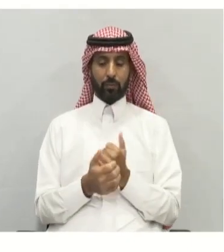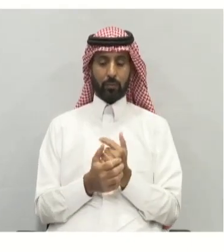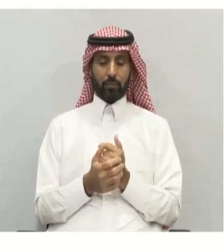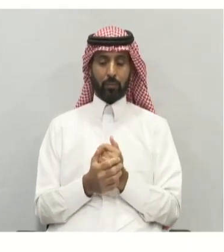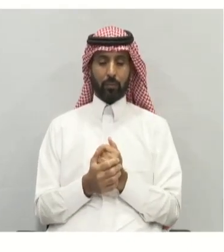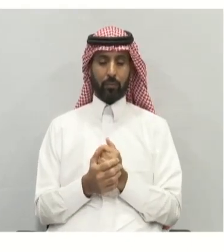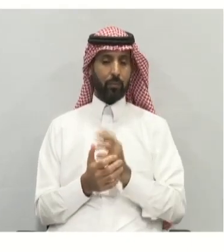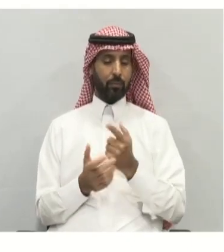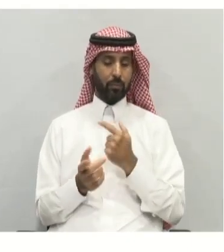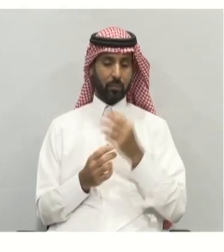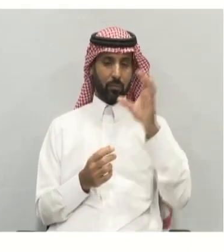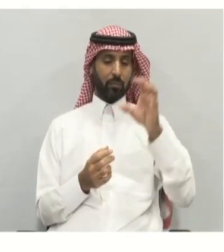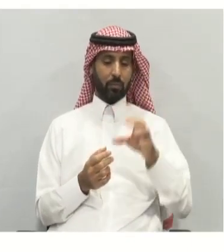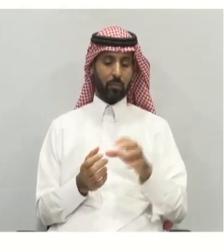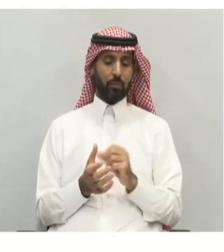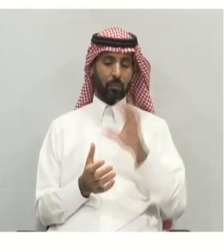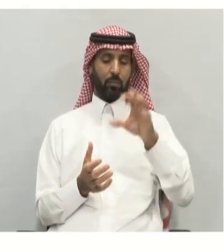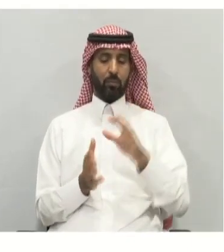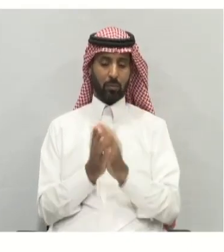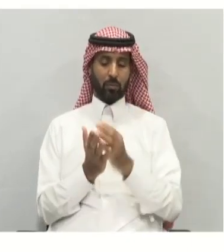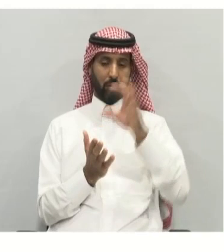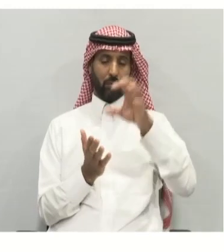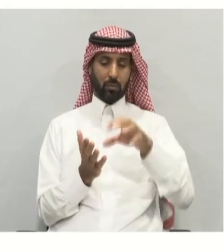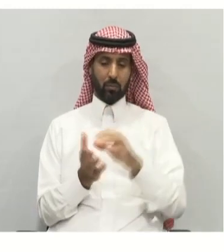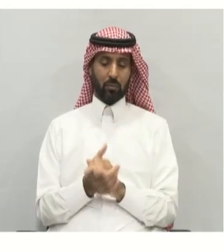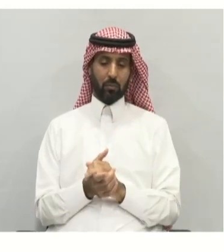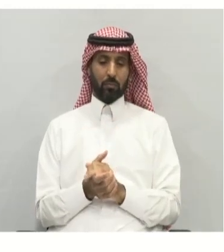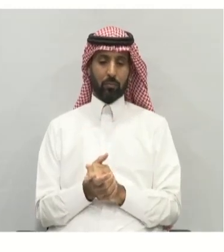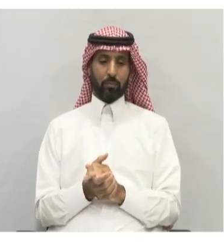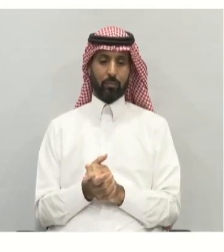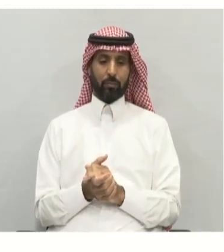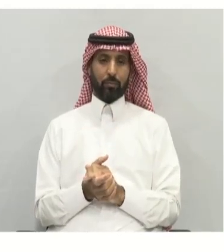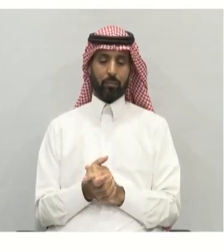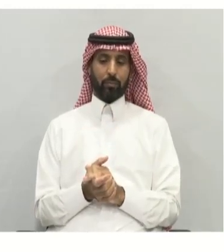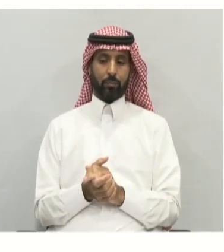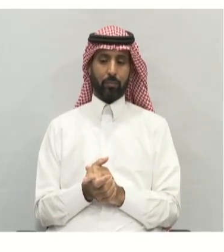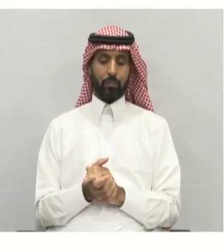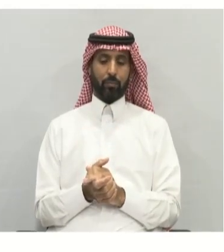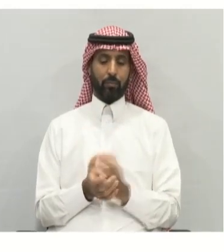is how we completed the other answers, as you can see here.